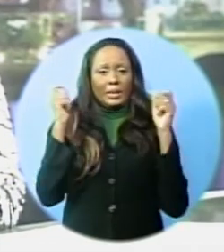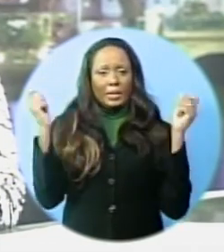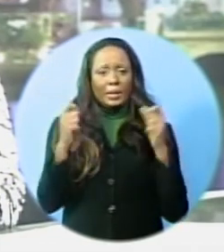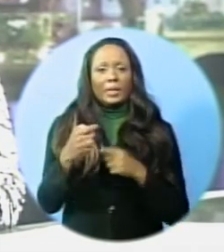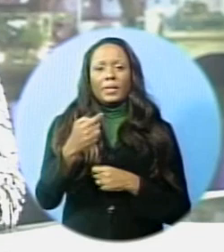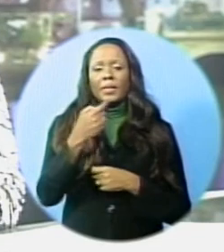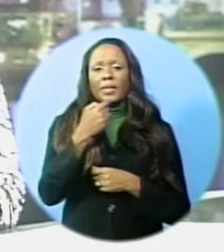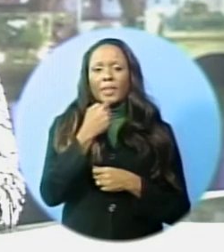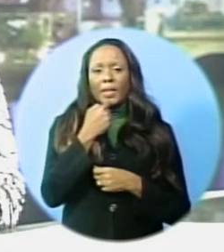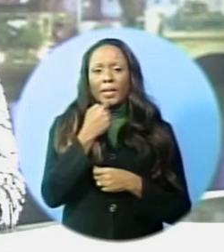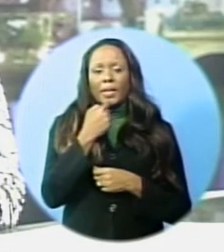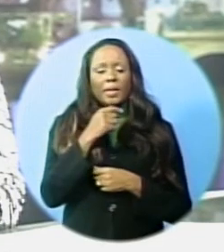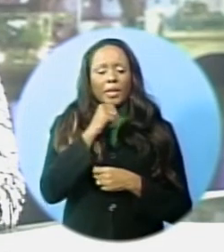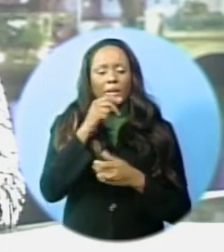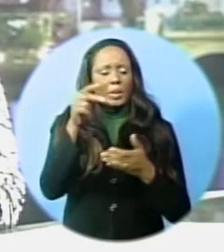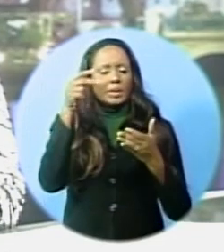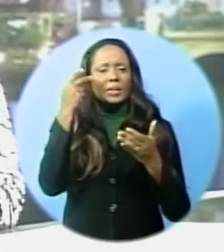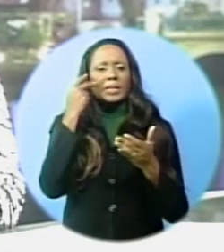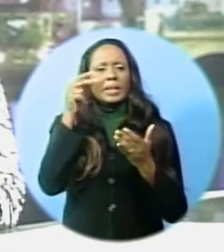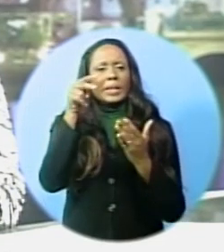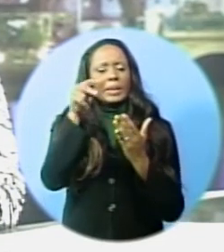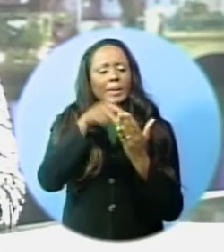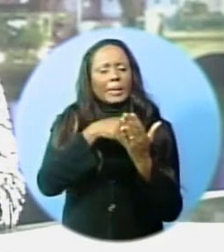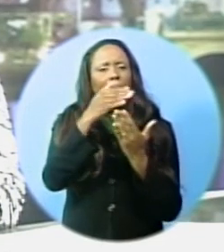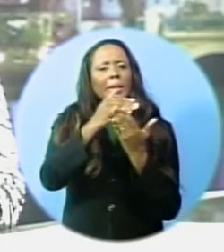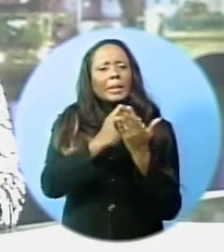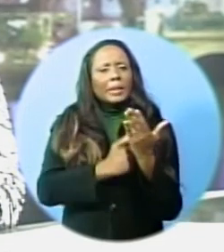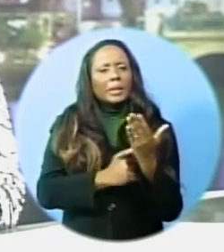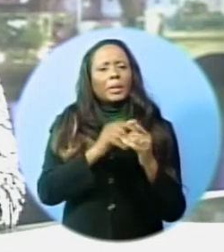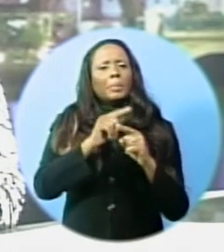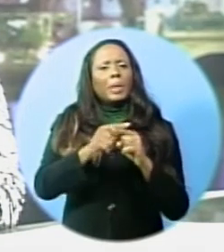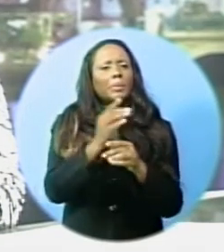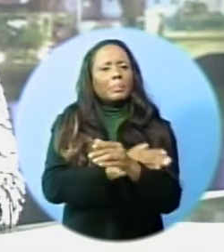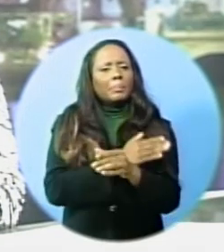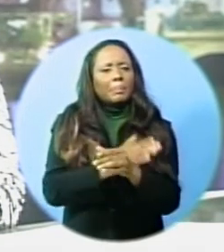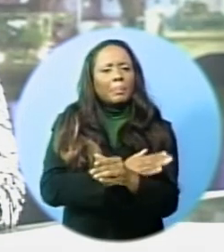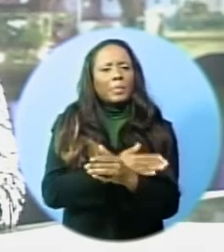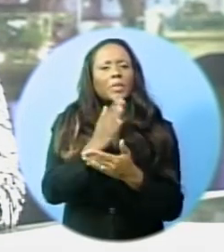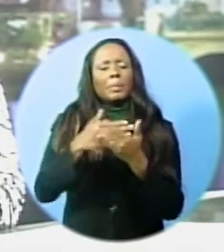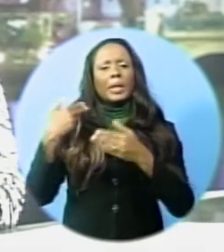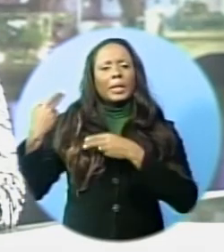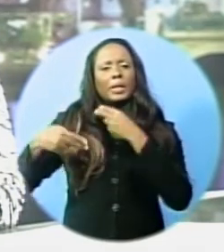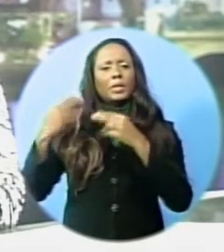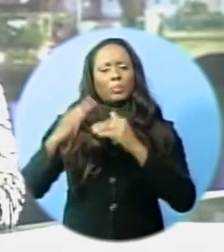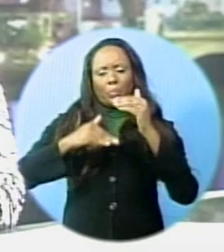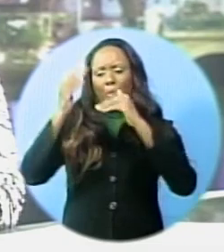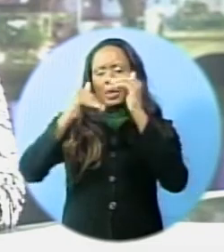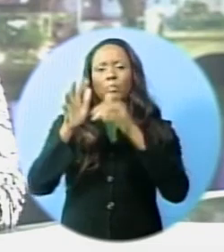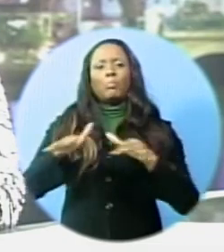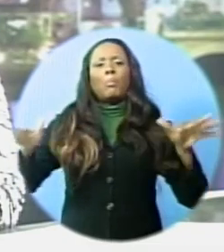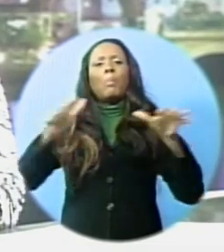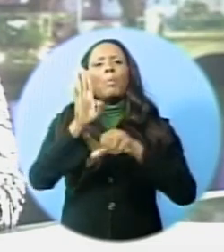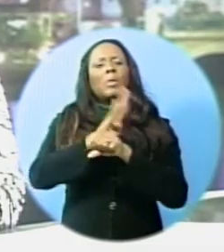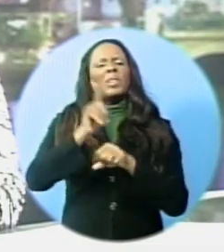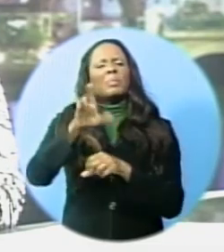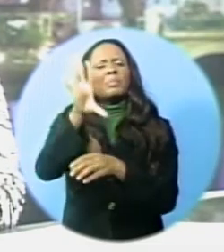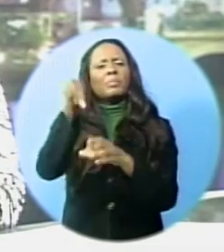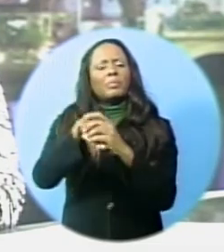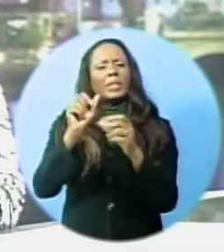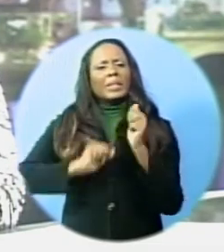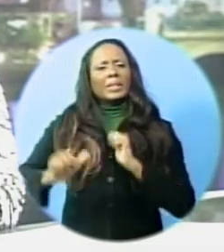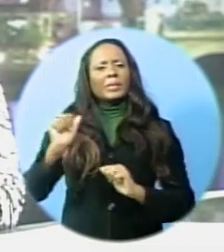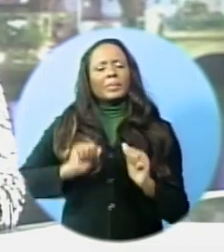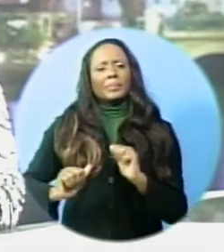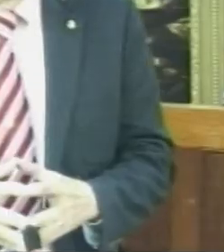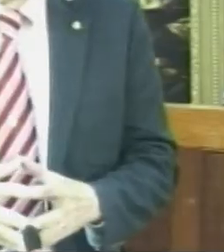hasn't seen the budget allocation, but he says restoring and revitalizing some of the island's historic sites should be included in the